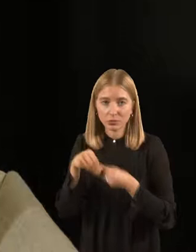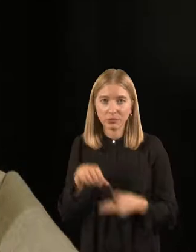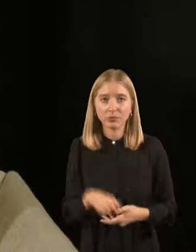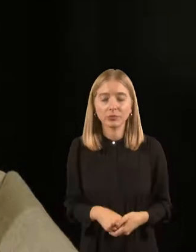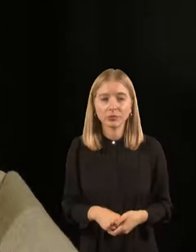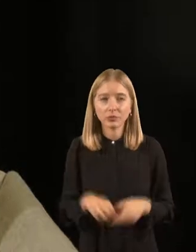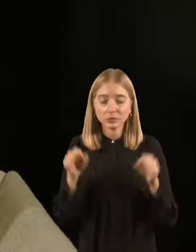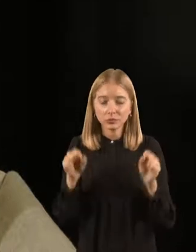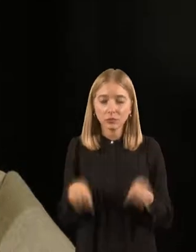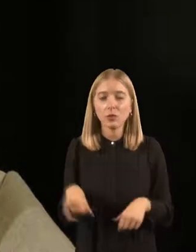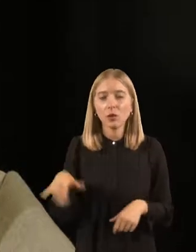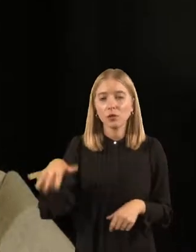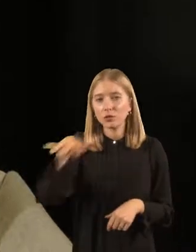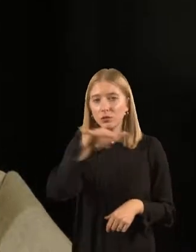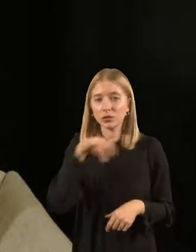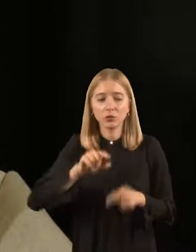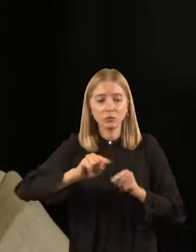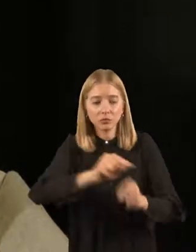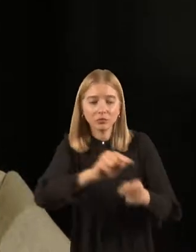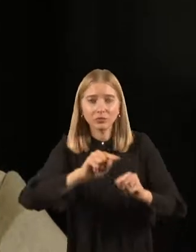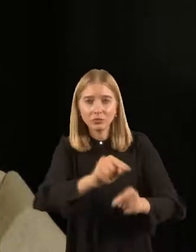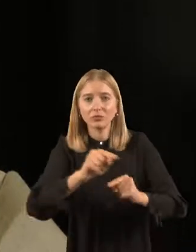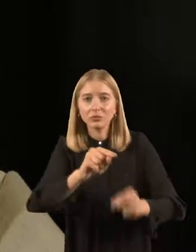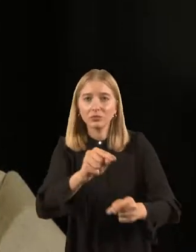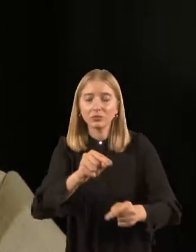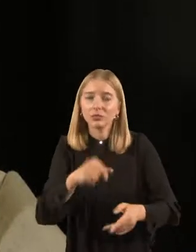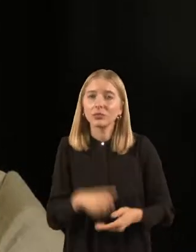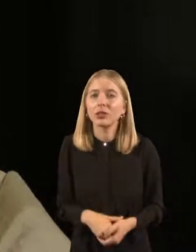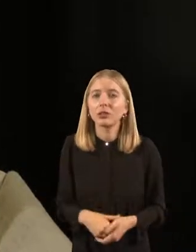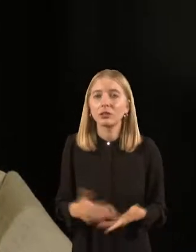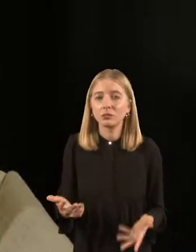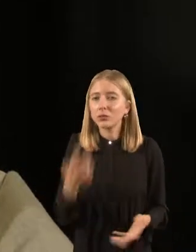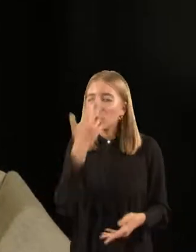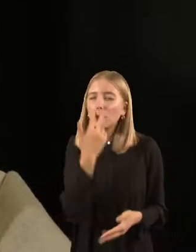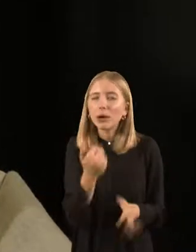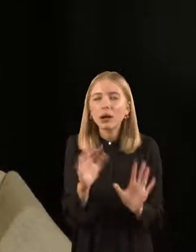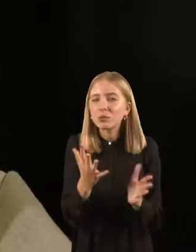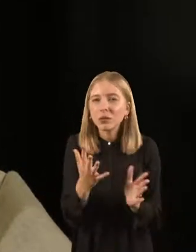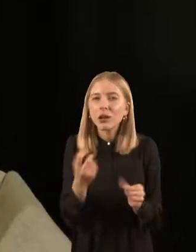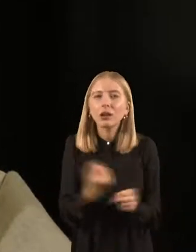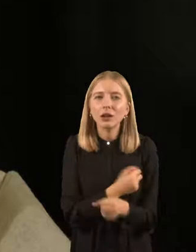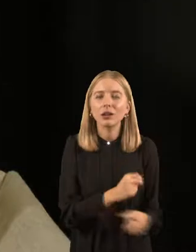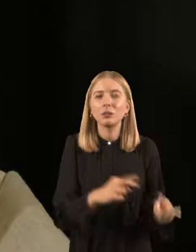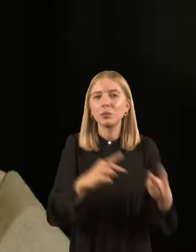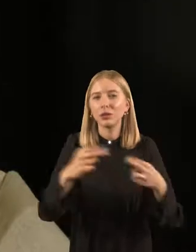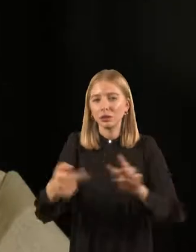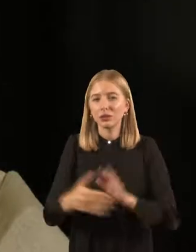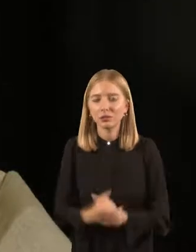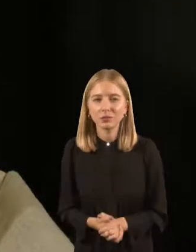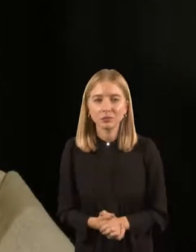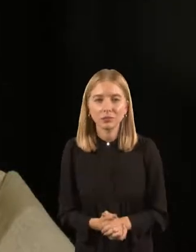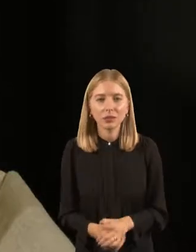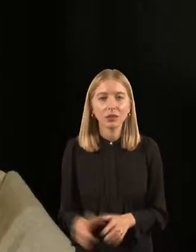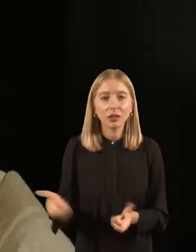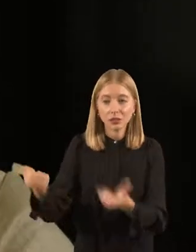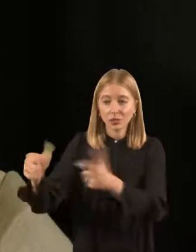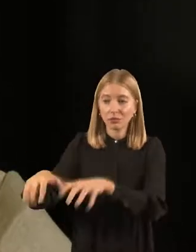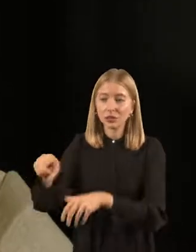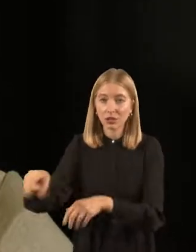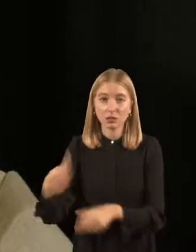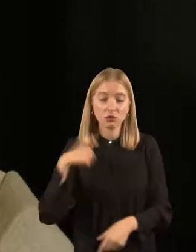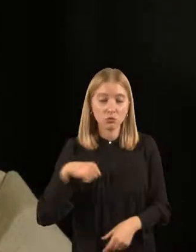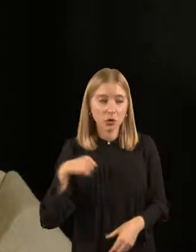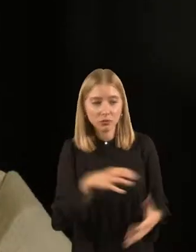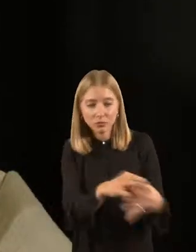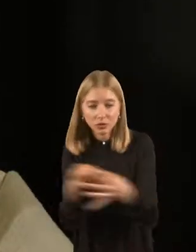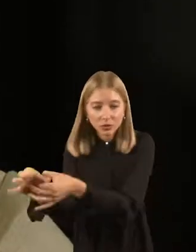higher and more extensive involvement of local municipalities, as municipalities